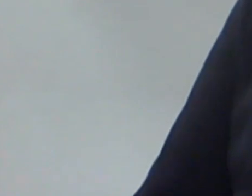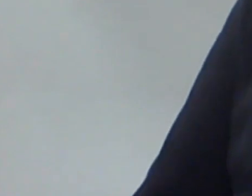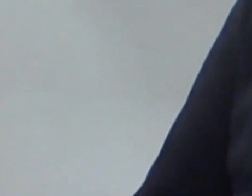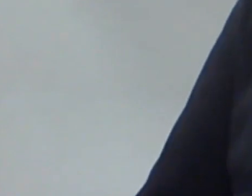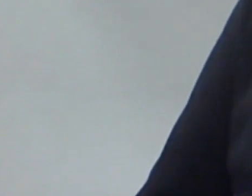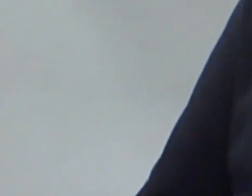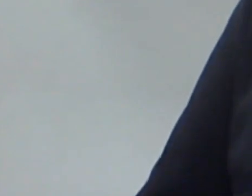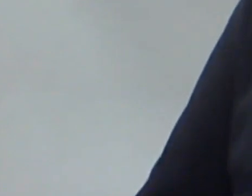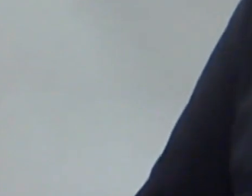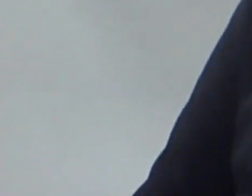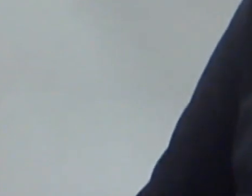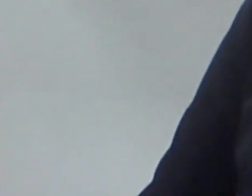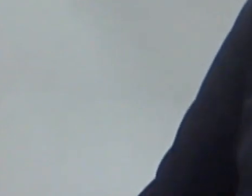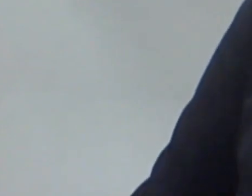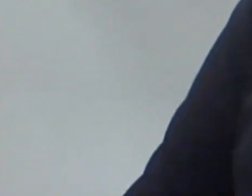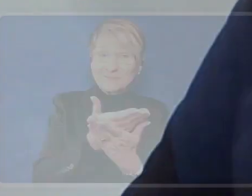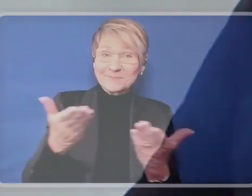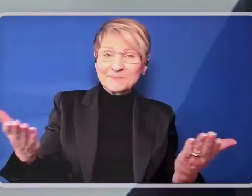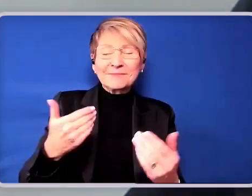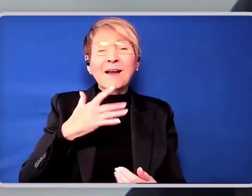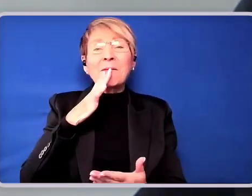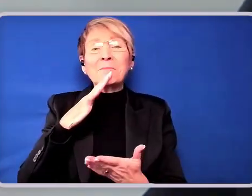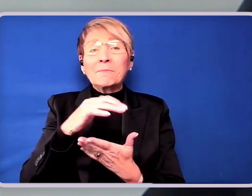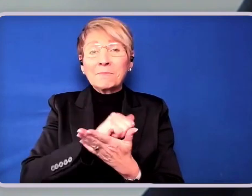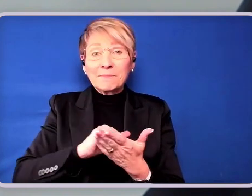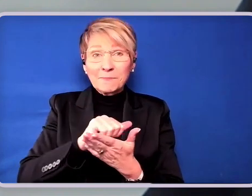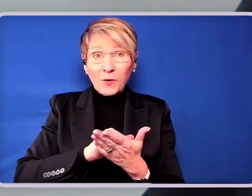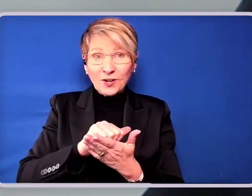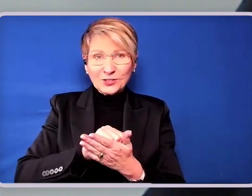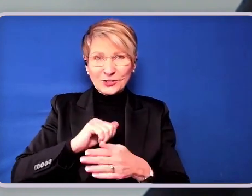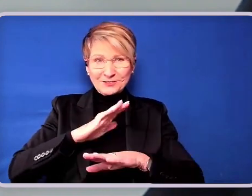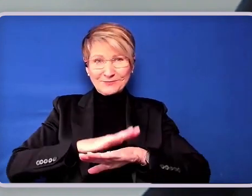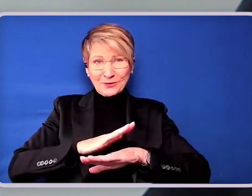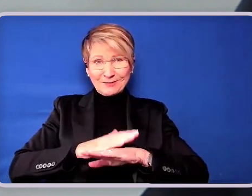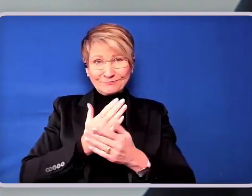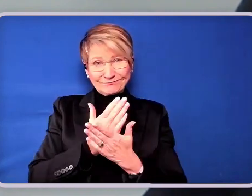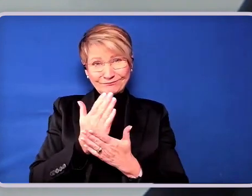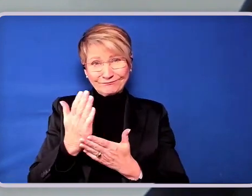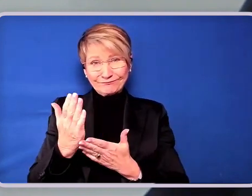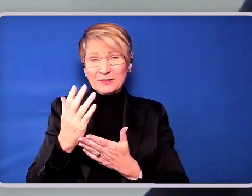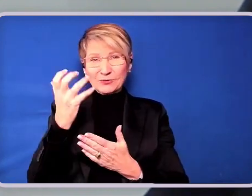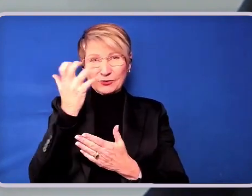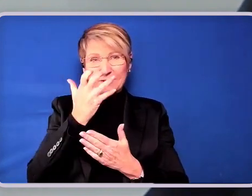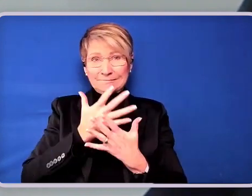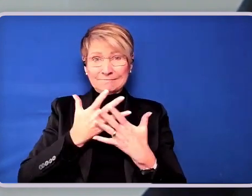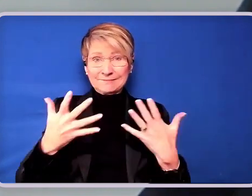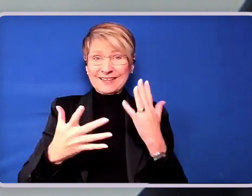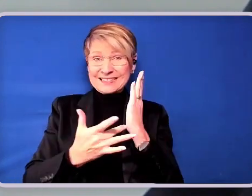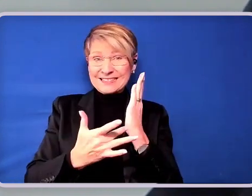Good morning, everyone. Apologies for the delays. We've had some major tech issues, so hopefully smooth sailing from now